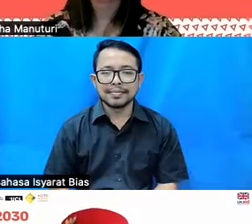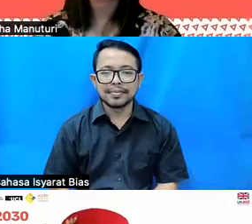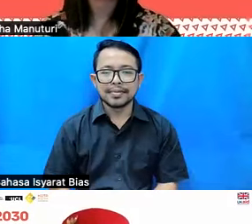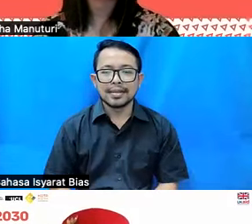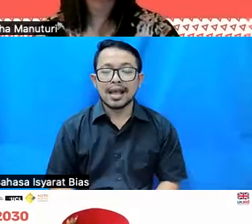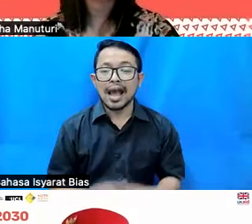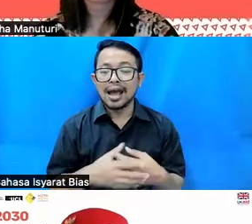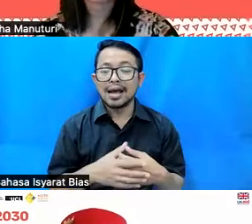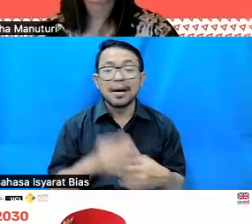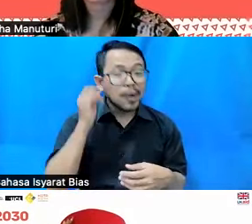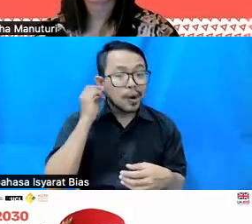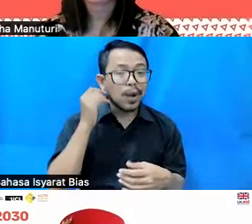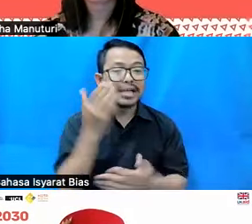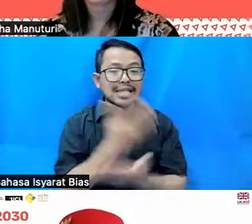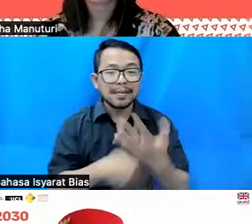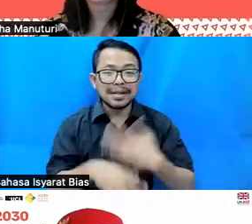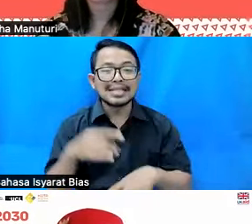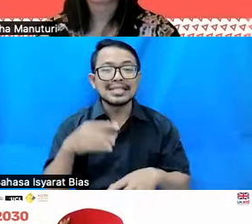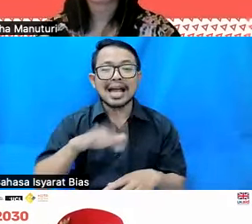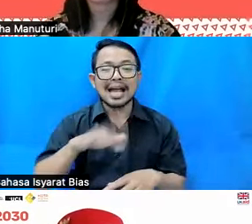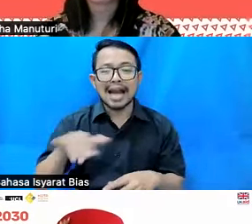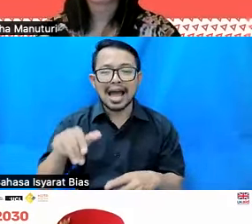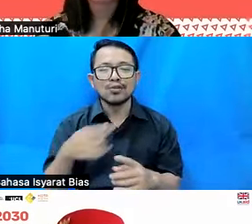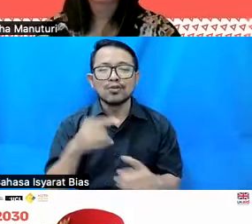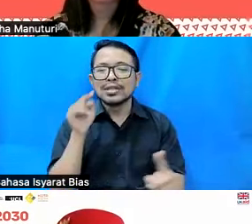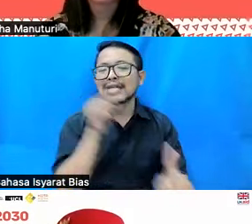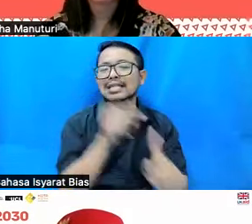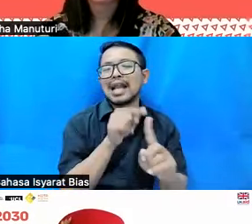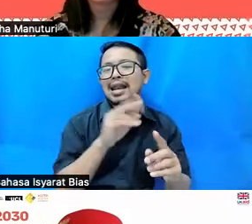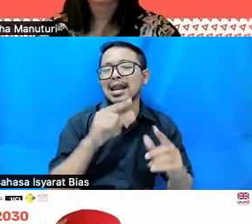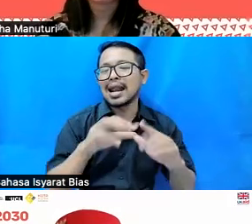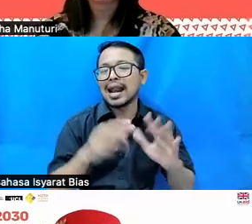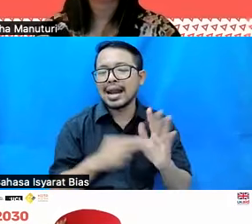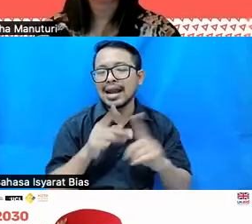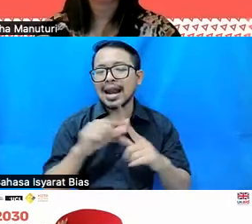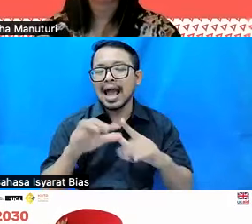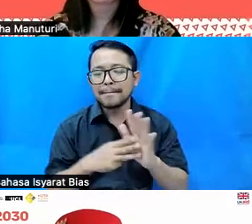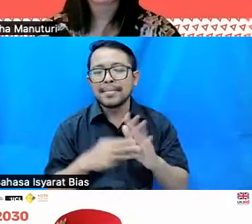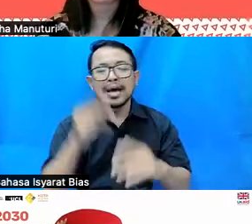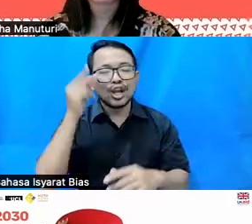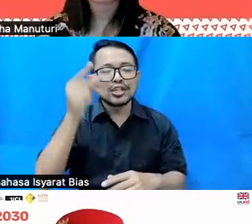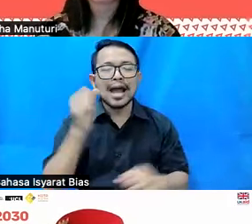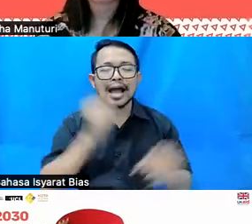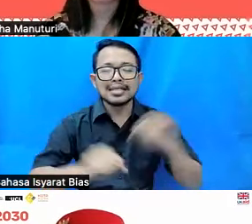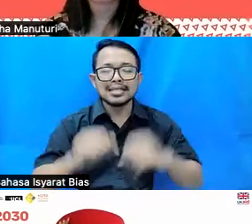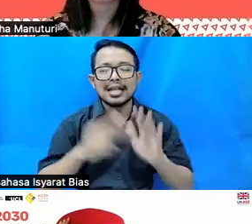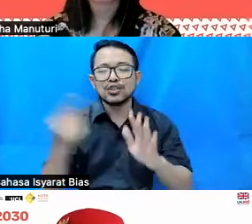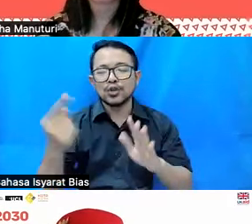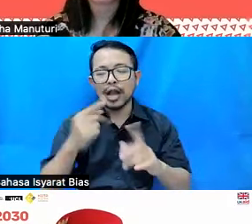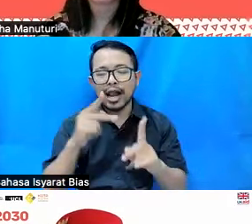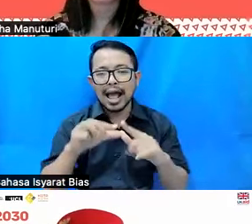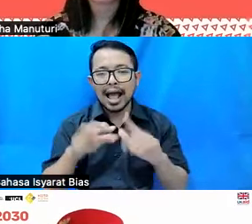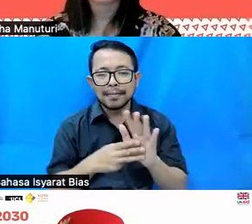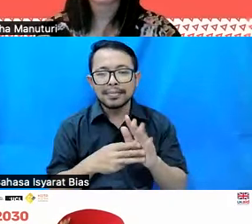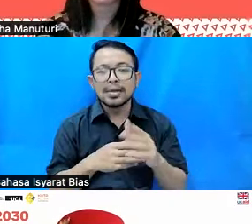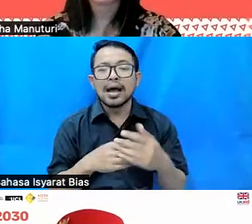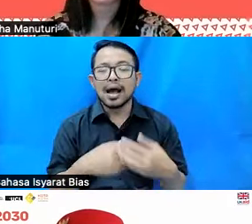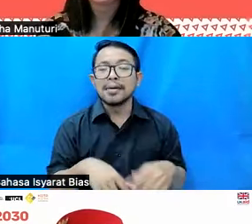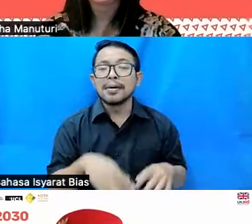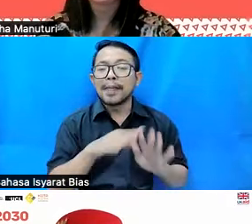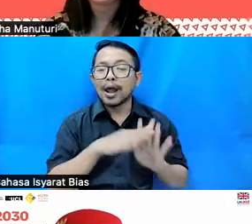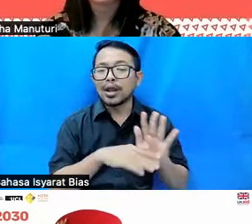disabilities. Now, women, children, and persons with disabilities are 3 out of the 4 target groups of the National Action Plan for